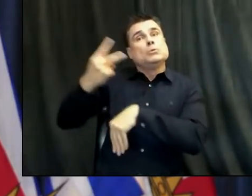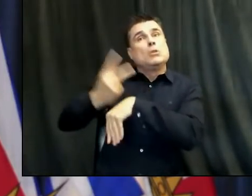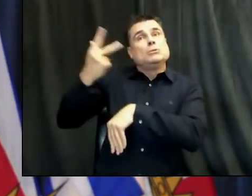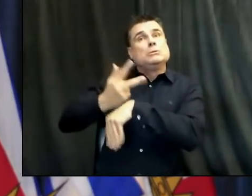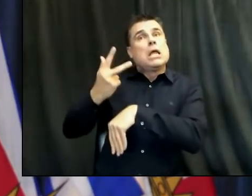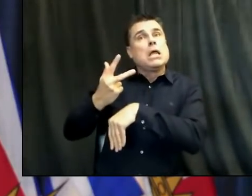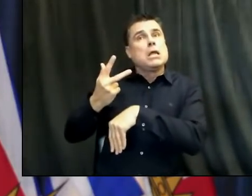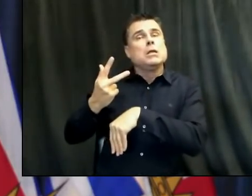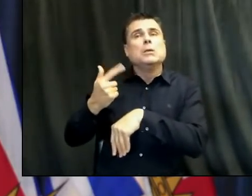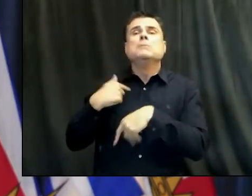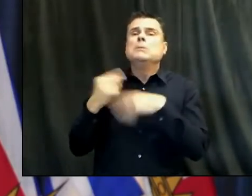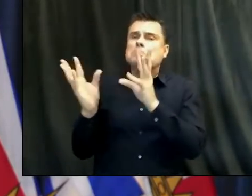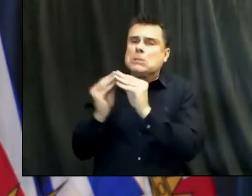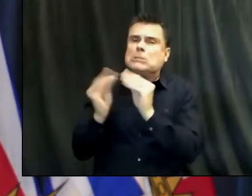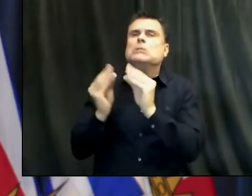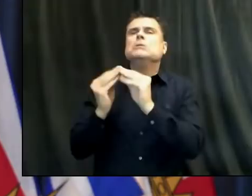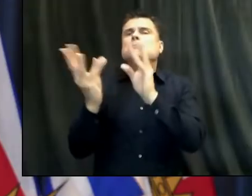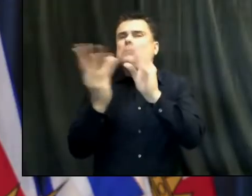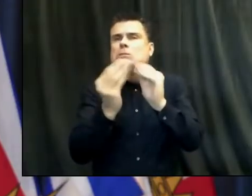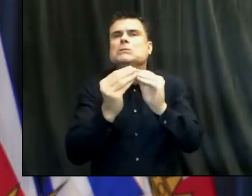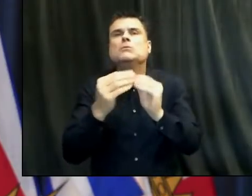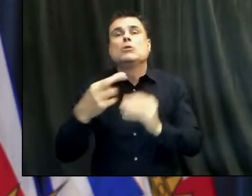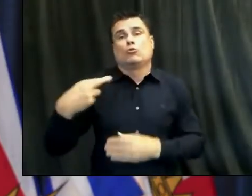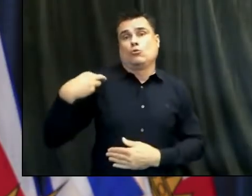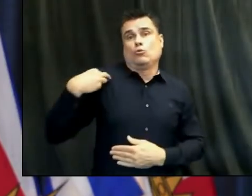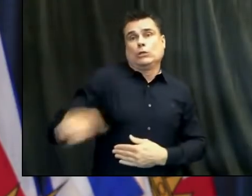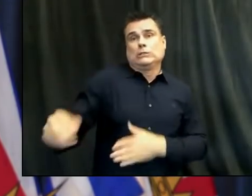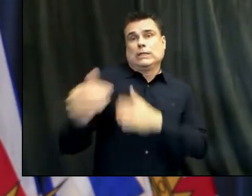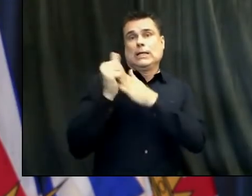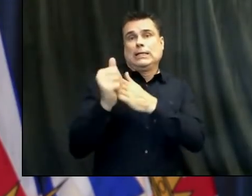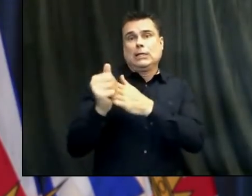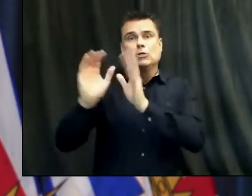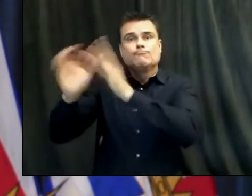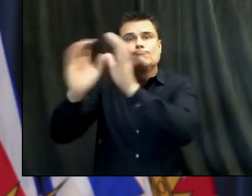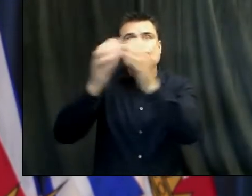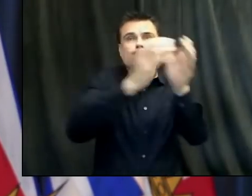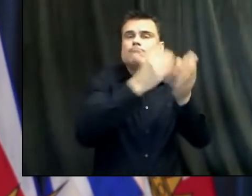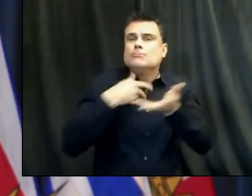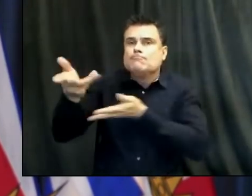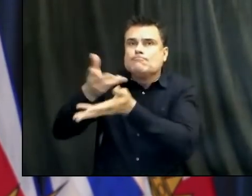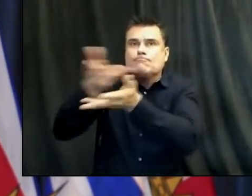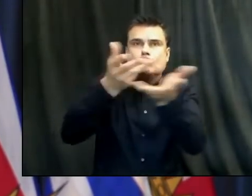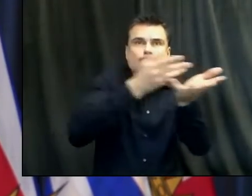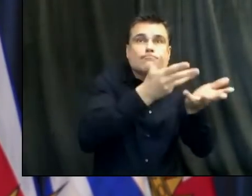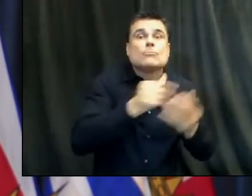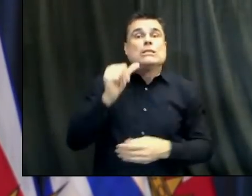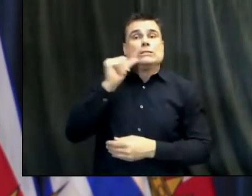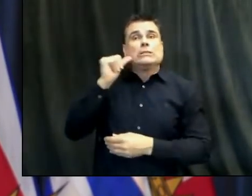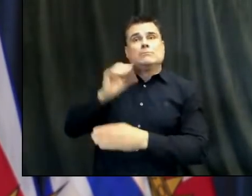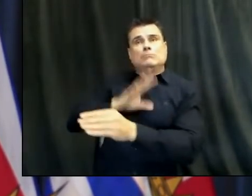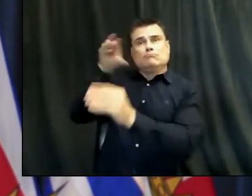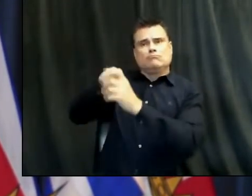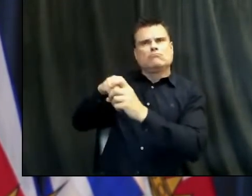virtually, and to participate yesterday in my own church